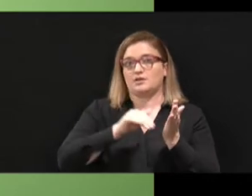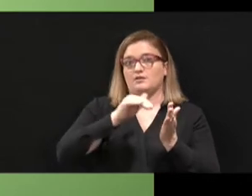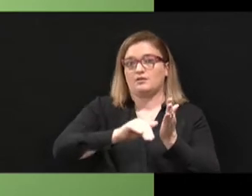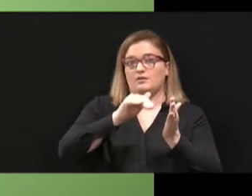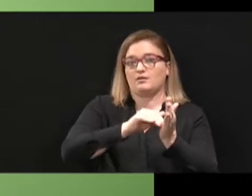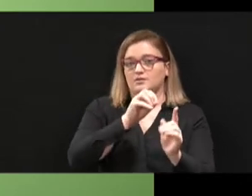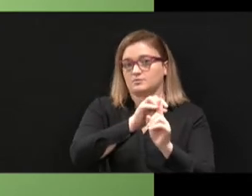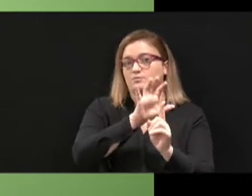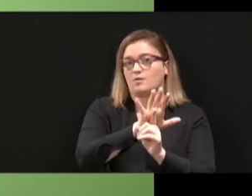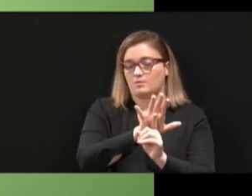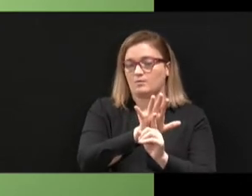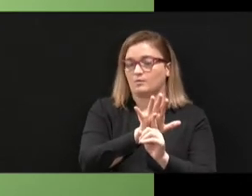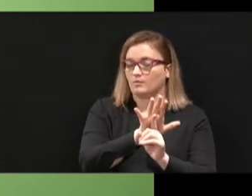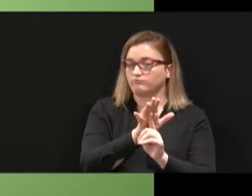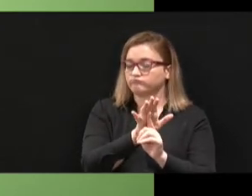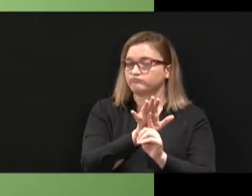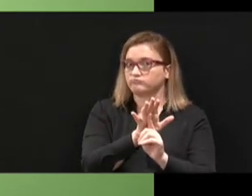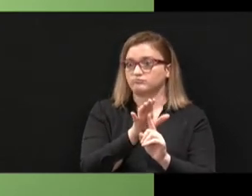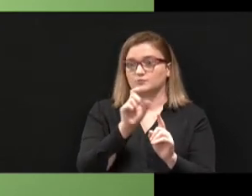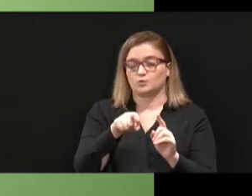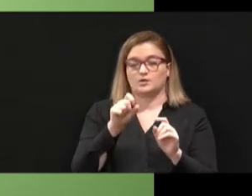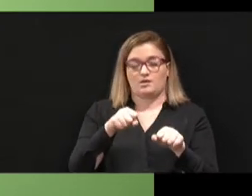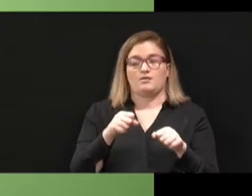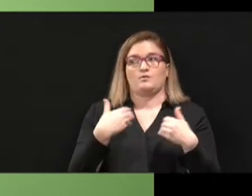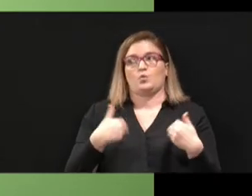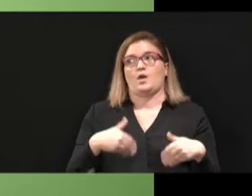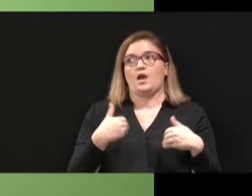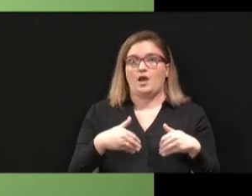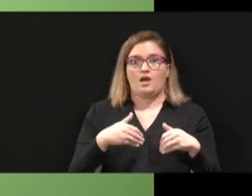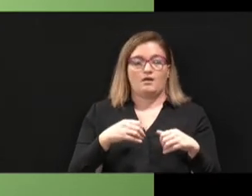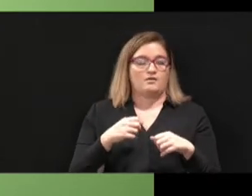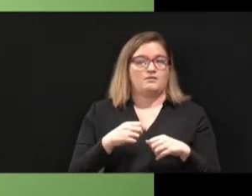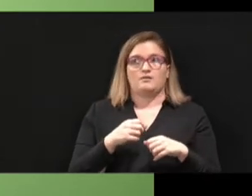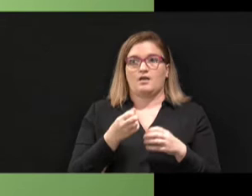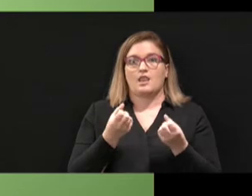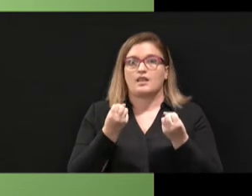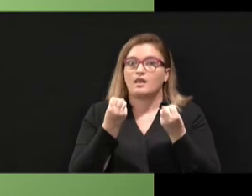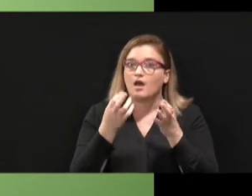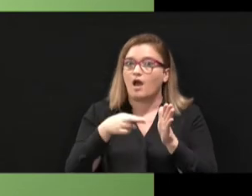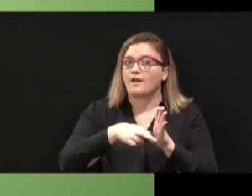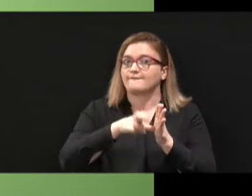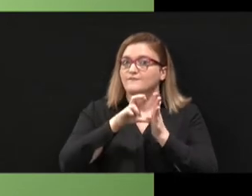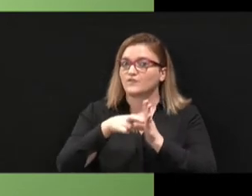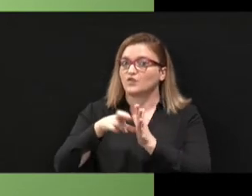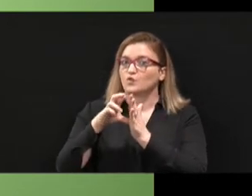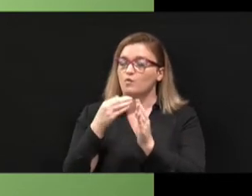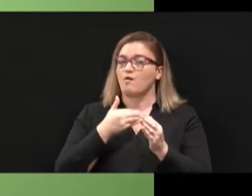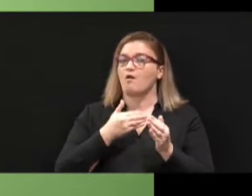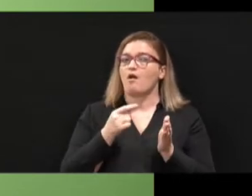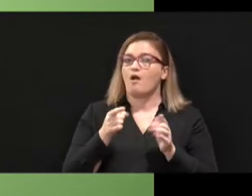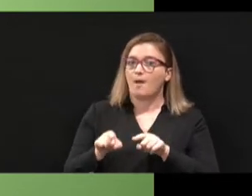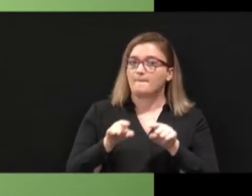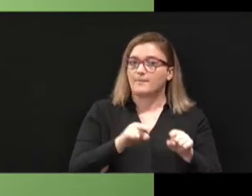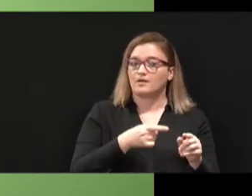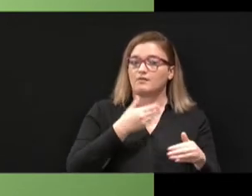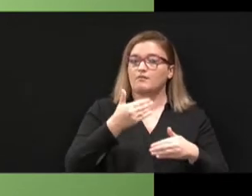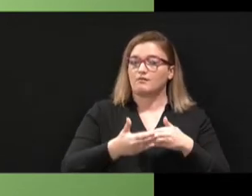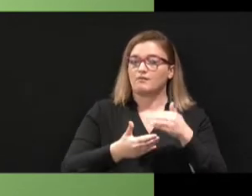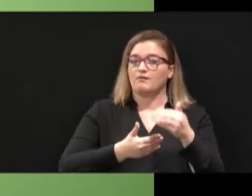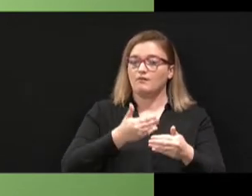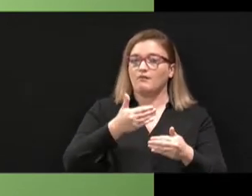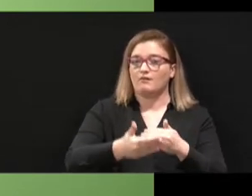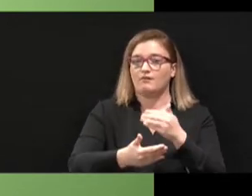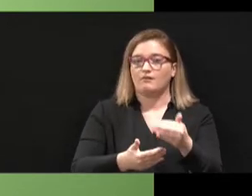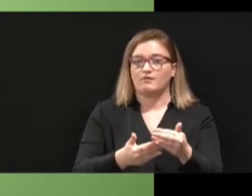So you can imagine how much review that you need to put into that. It